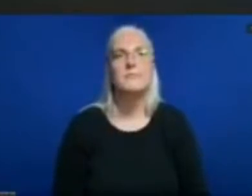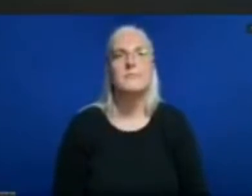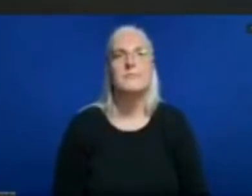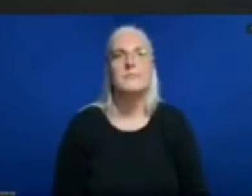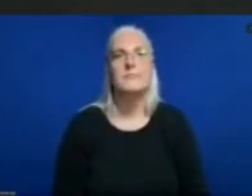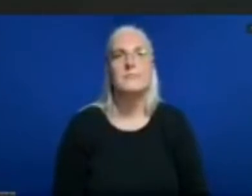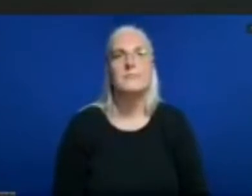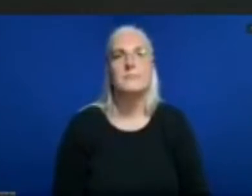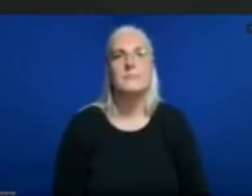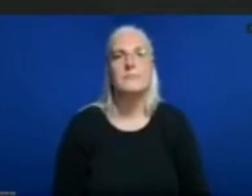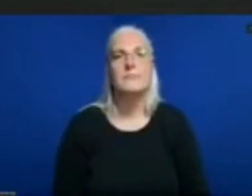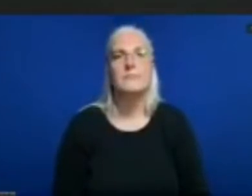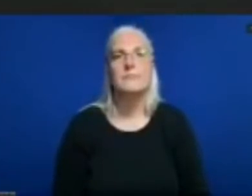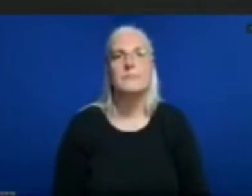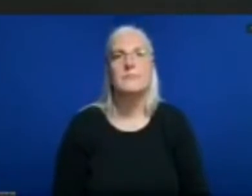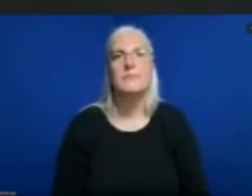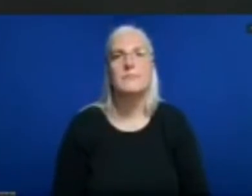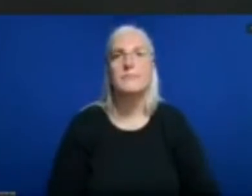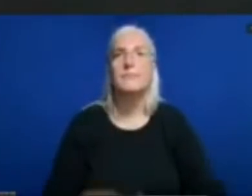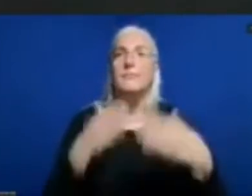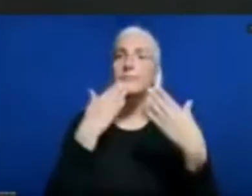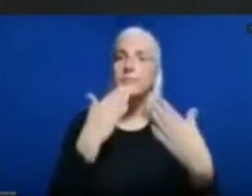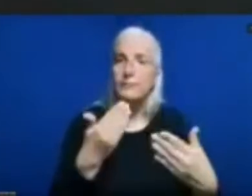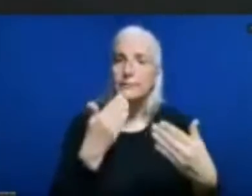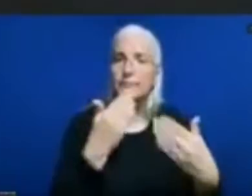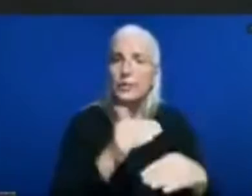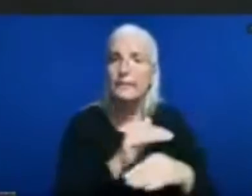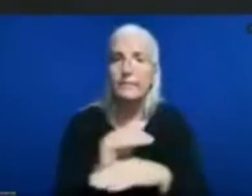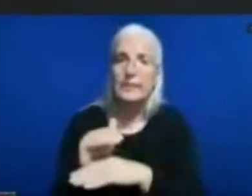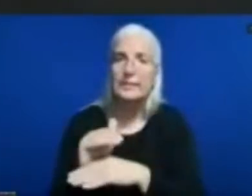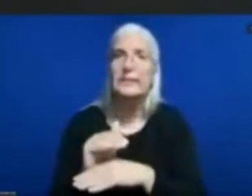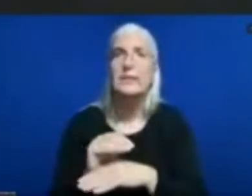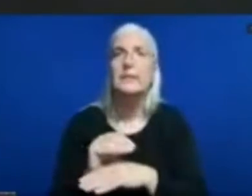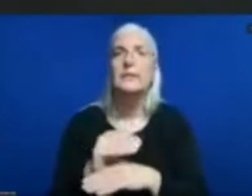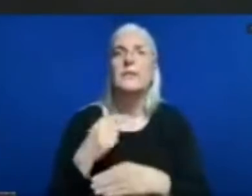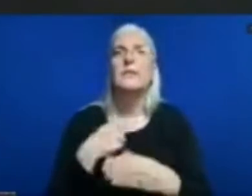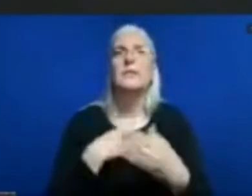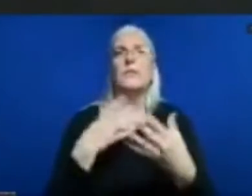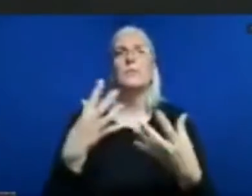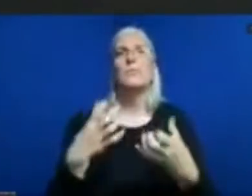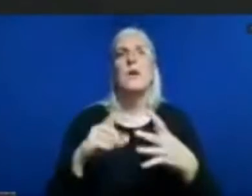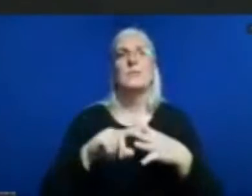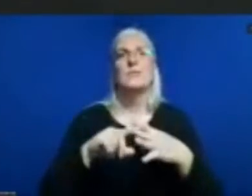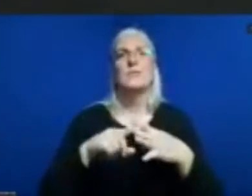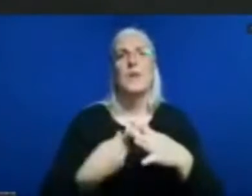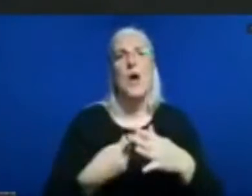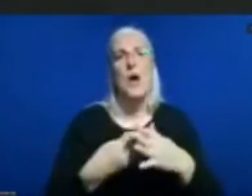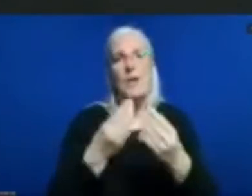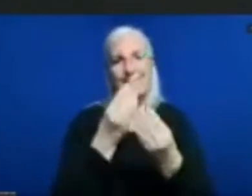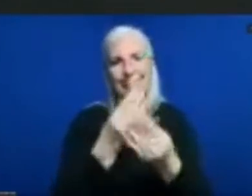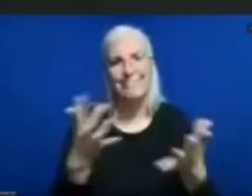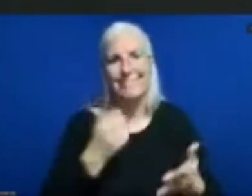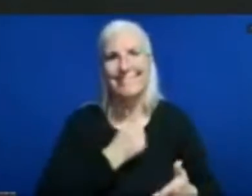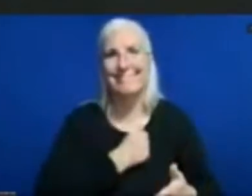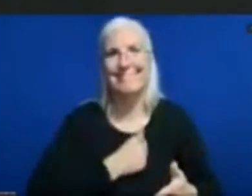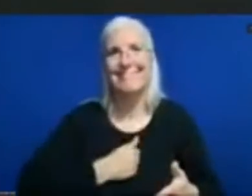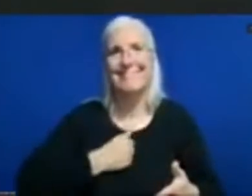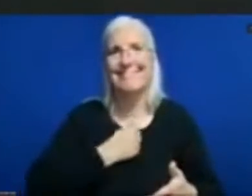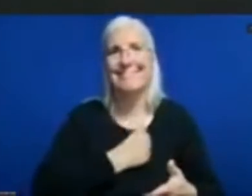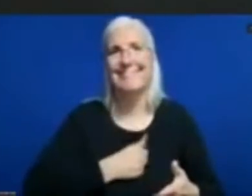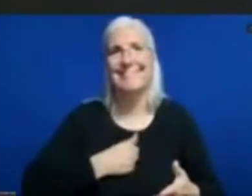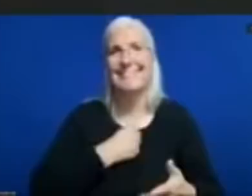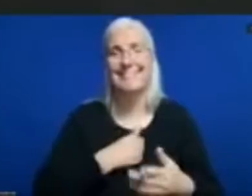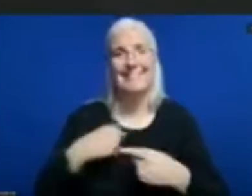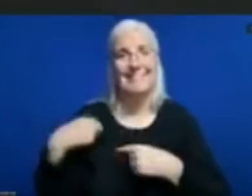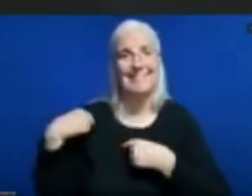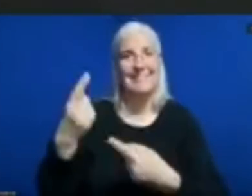All right, good evening, everyone. I want to start off by apologizing for not being here the last couple nights. As everyone knows, the last couple nights have